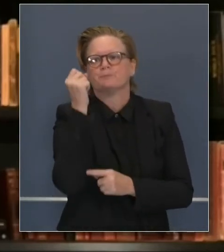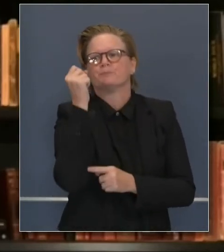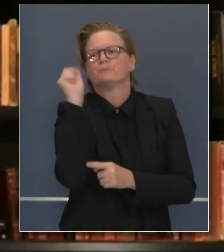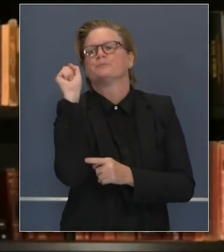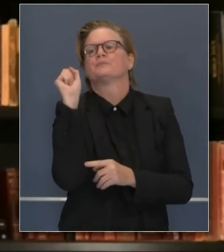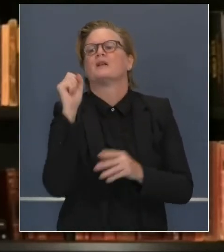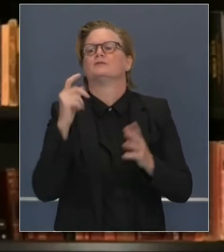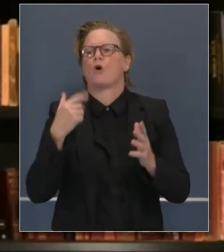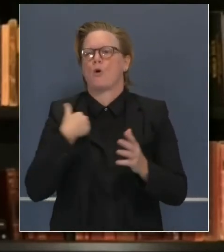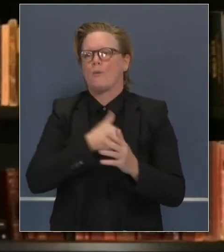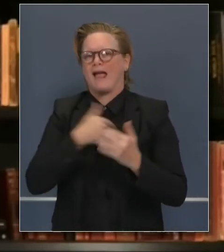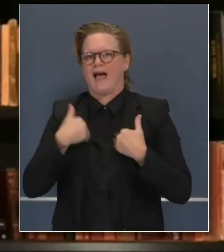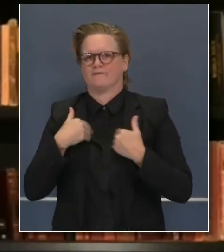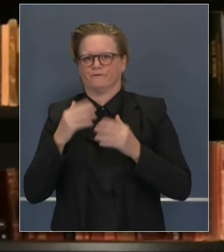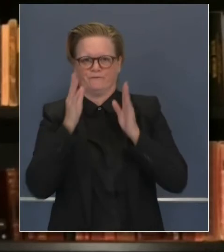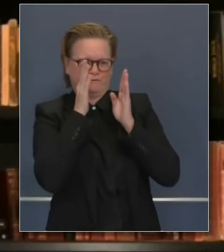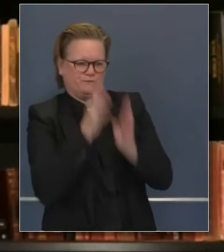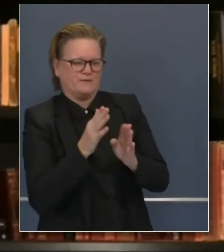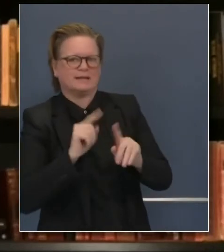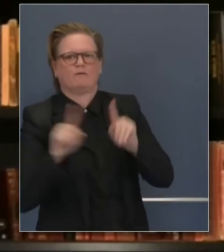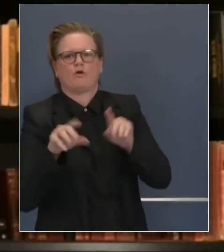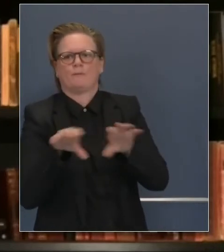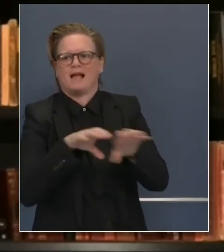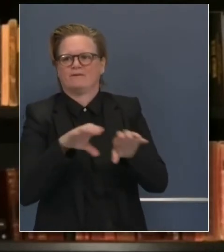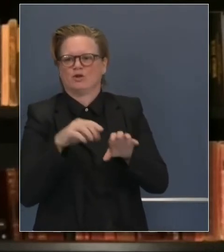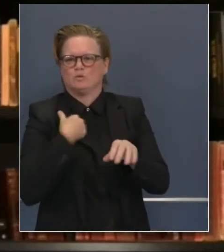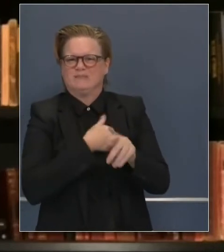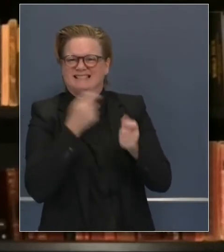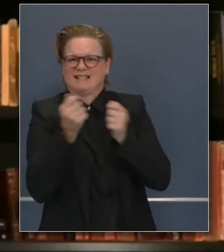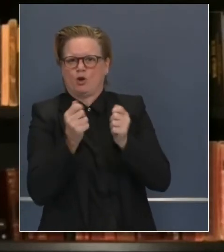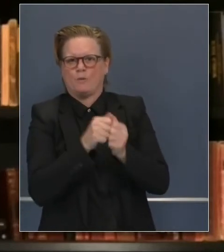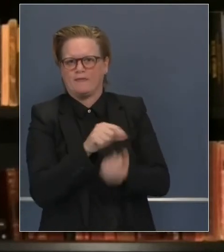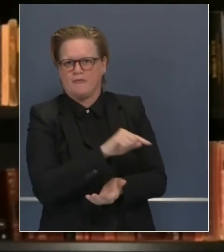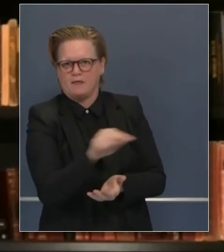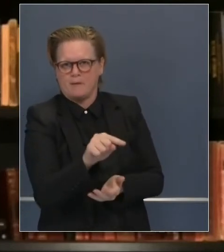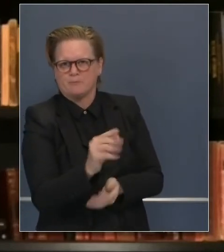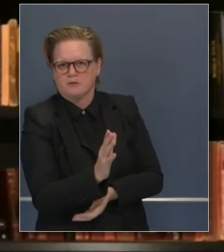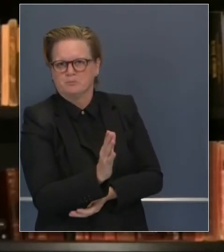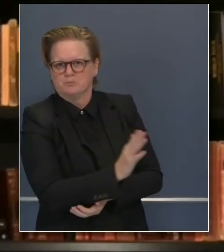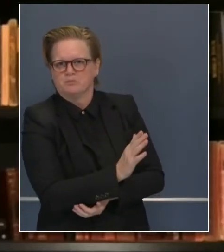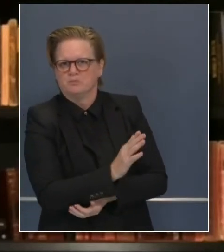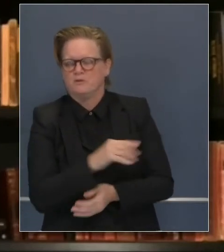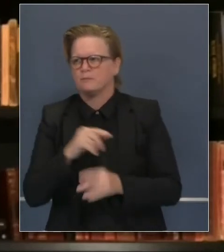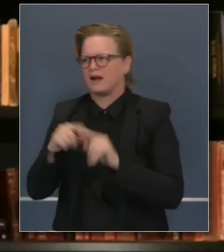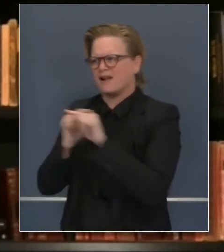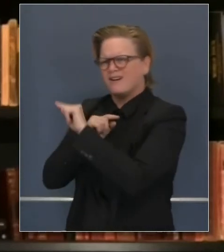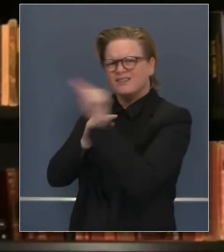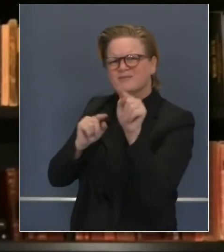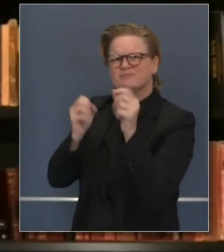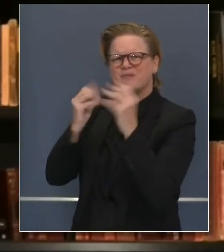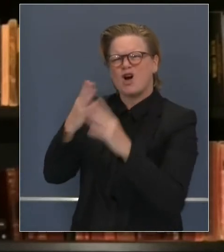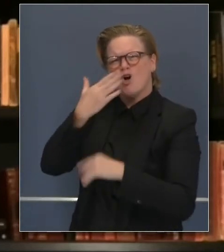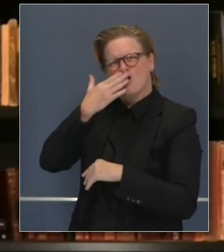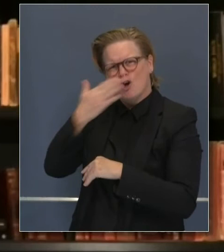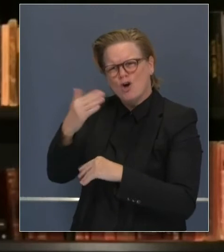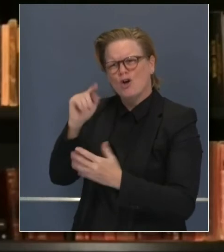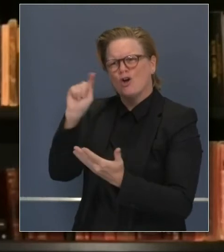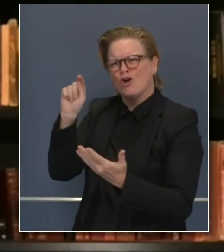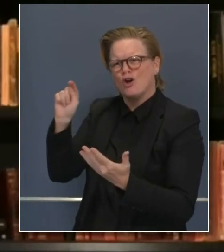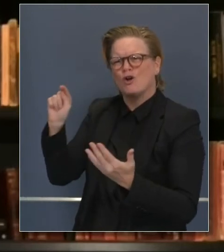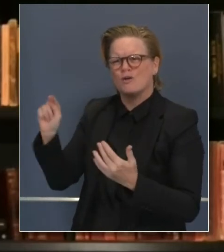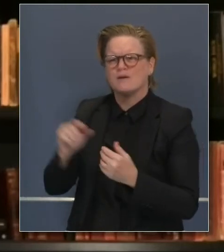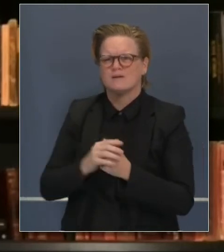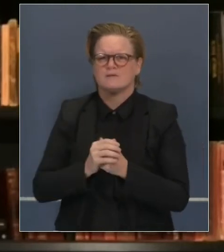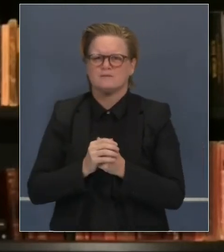exercising in terms of encouraging that behavior and incentivizing more enlightened local leadership. With that, let me go back to